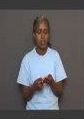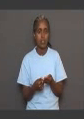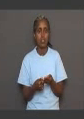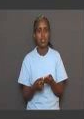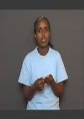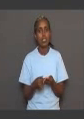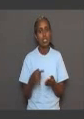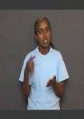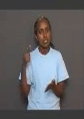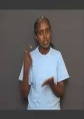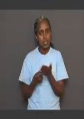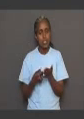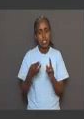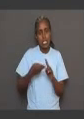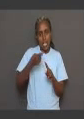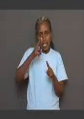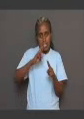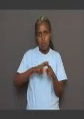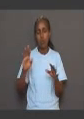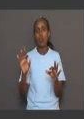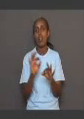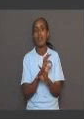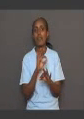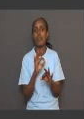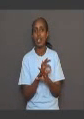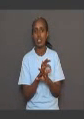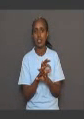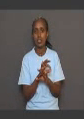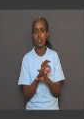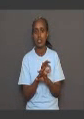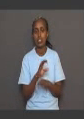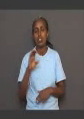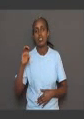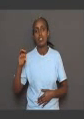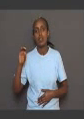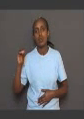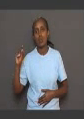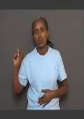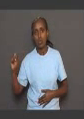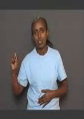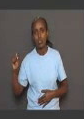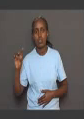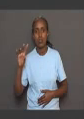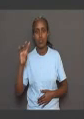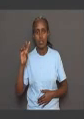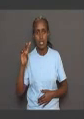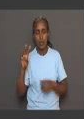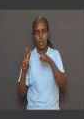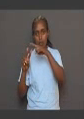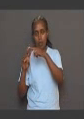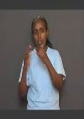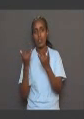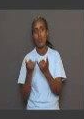Therefore, since this is a reciprocal function, the cotangent of